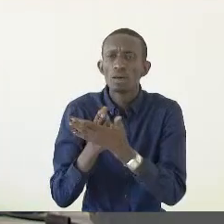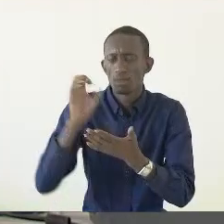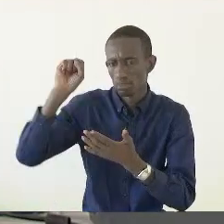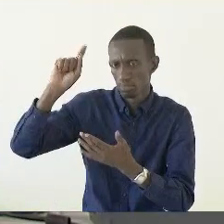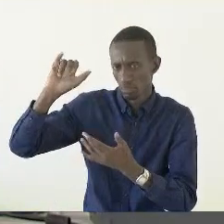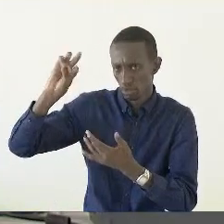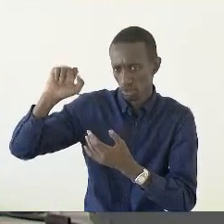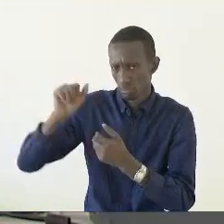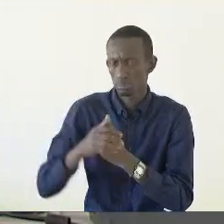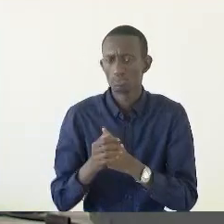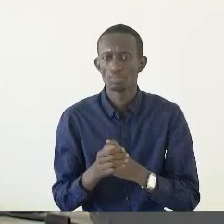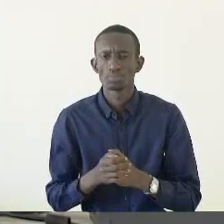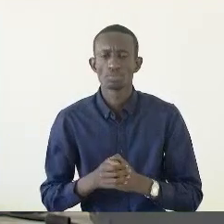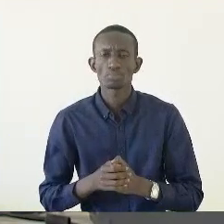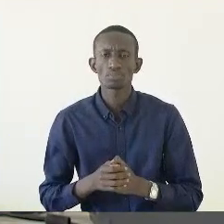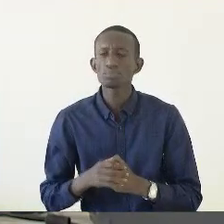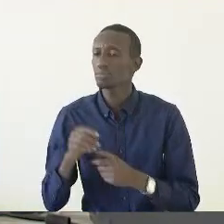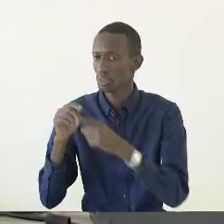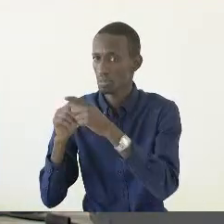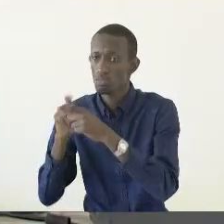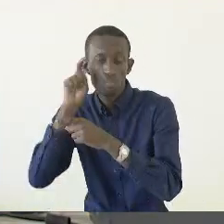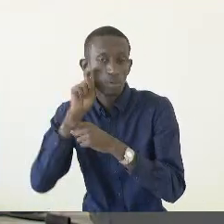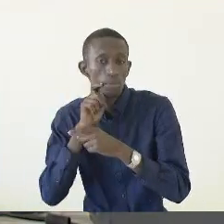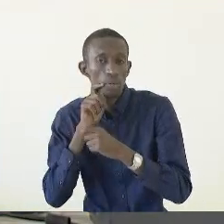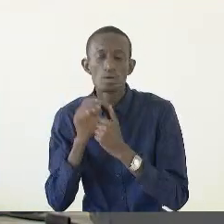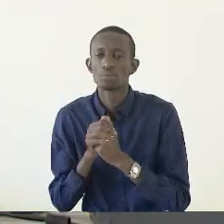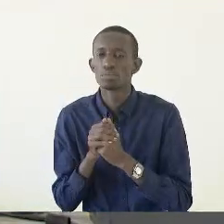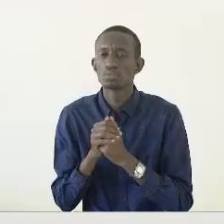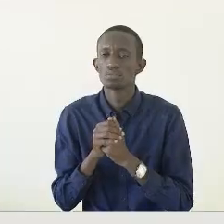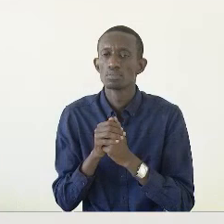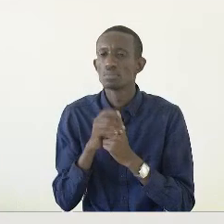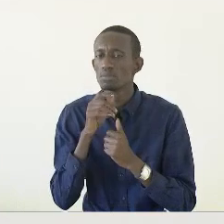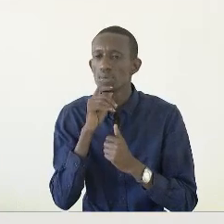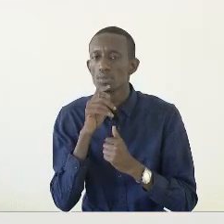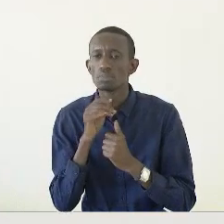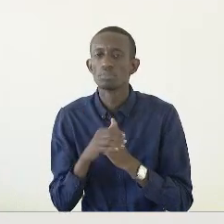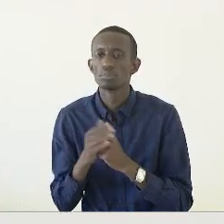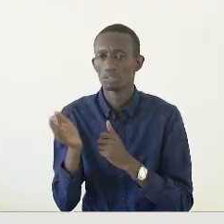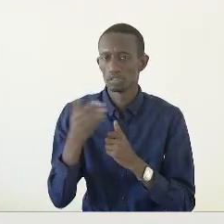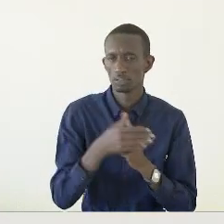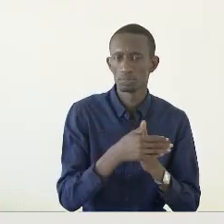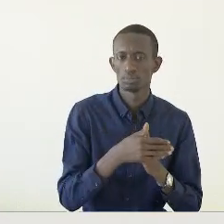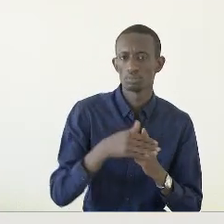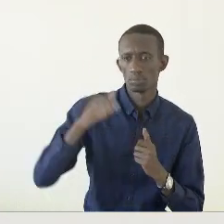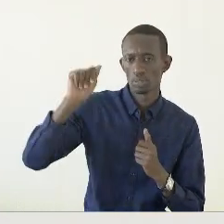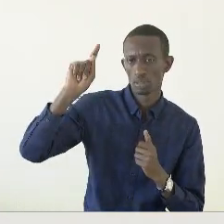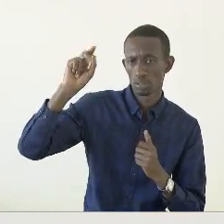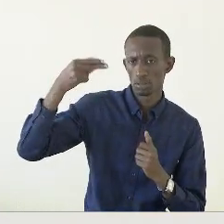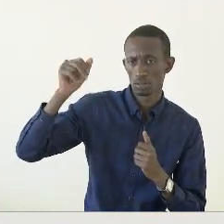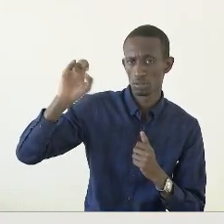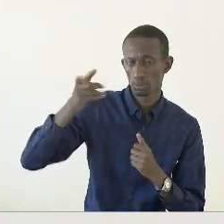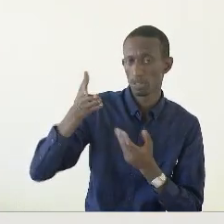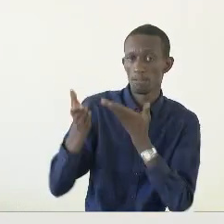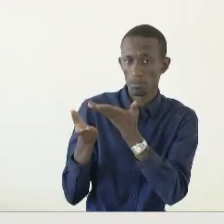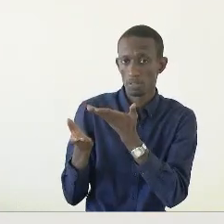male reproductive part of the flower. This stamen has anthers which produce pollen. As you